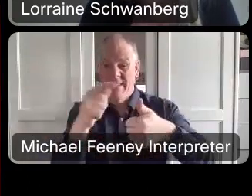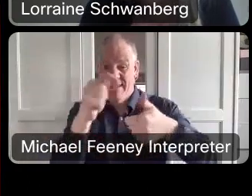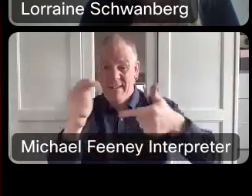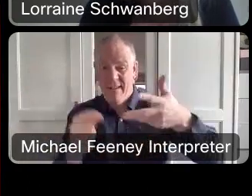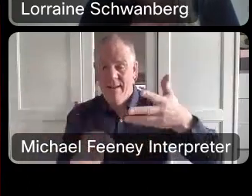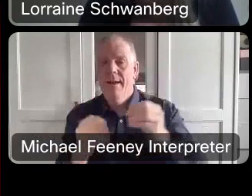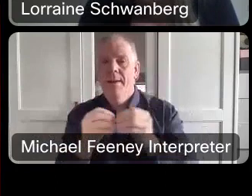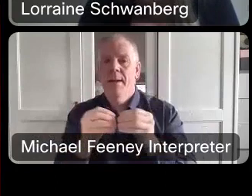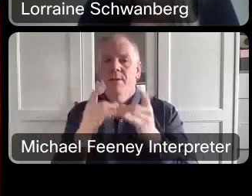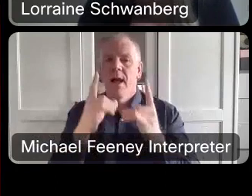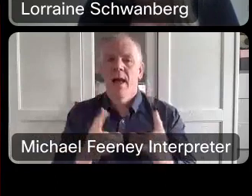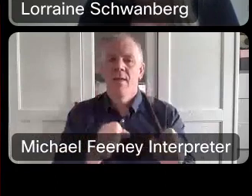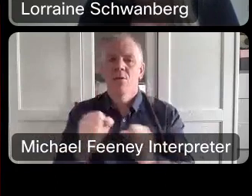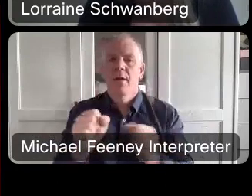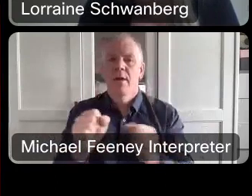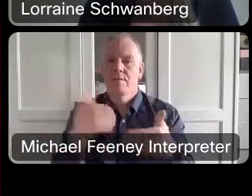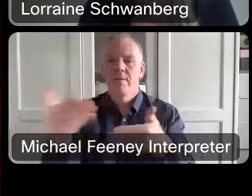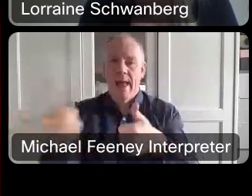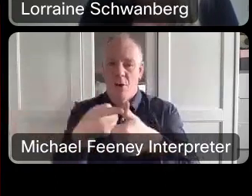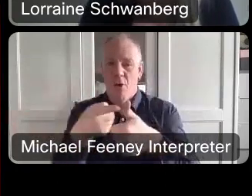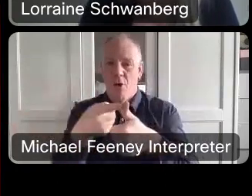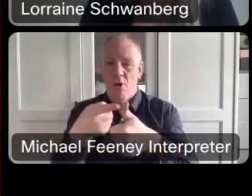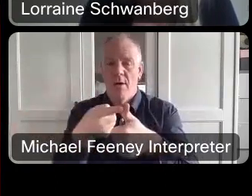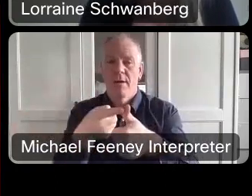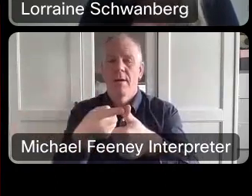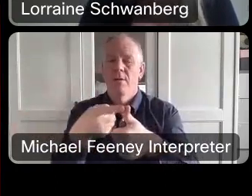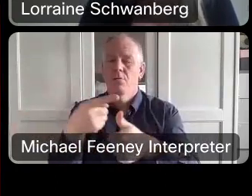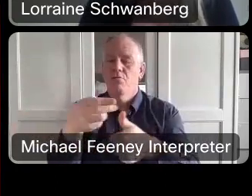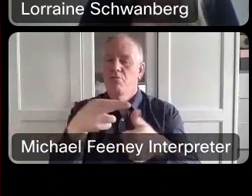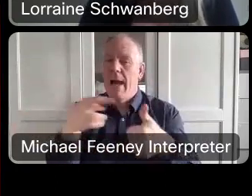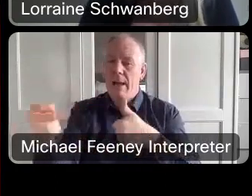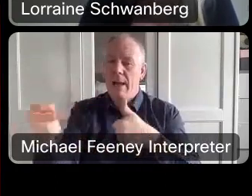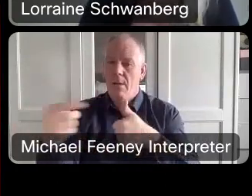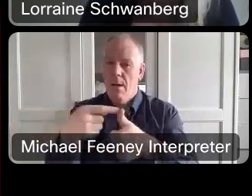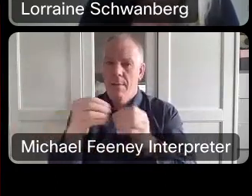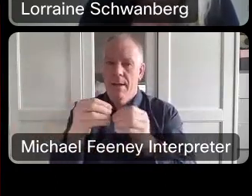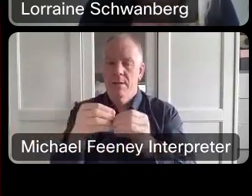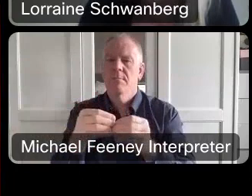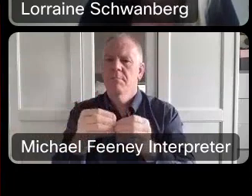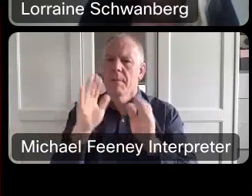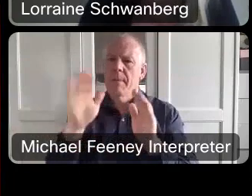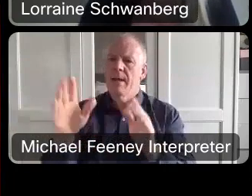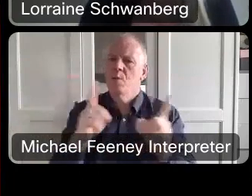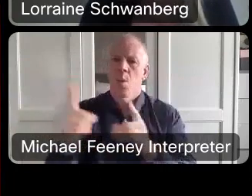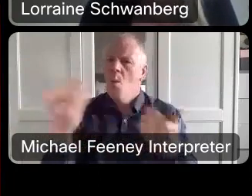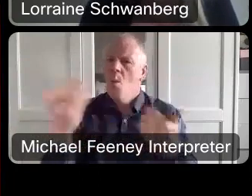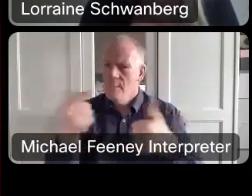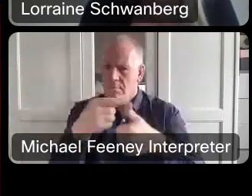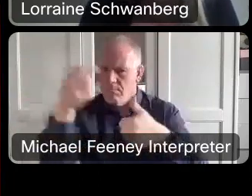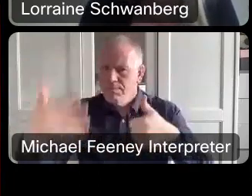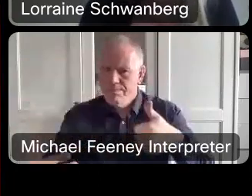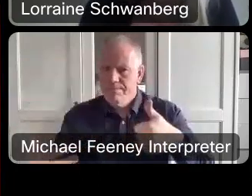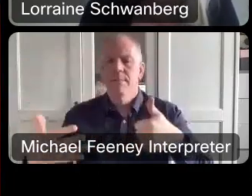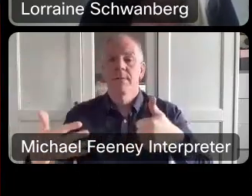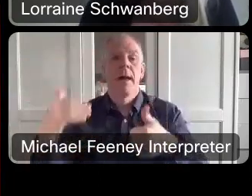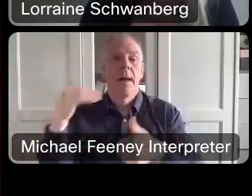refers to the health services provider consistently and the requirements of health services providers. So importantly, as I mentioned,